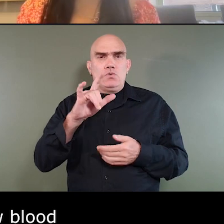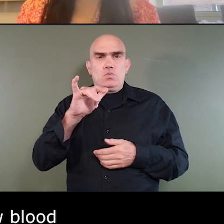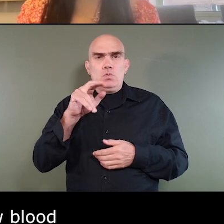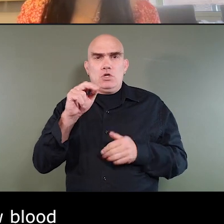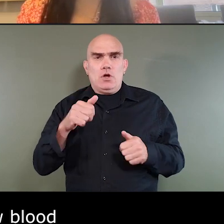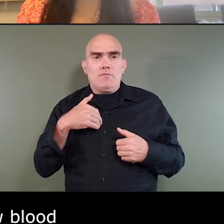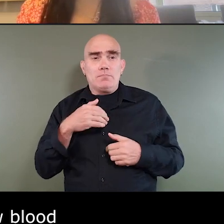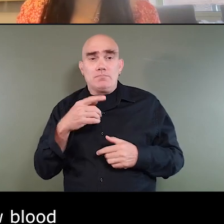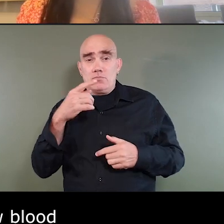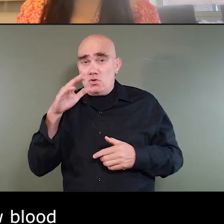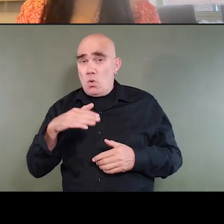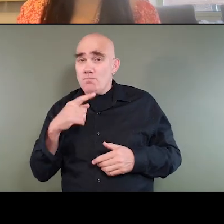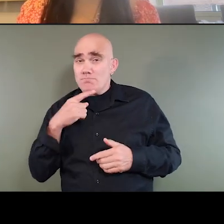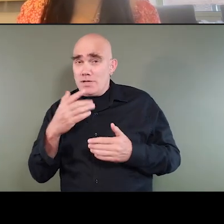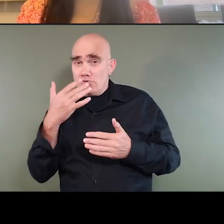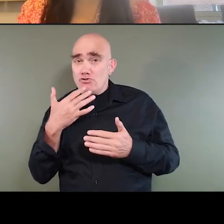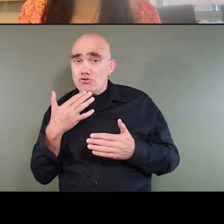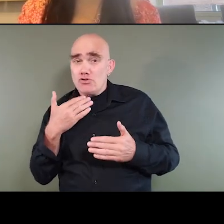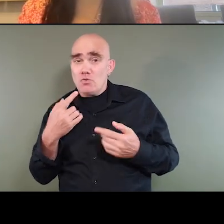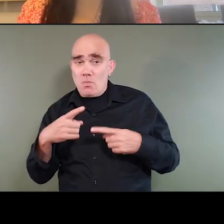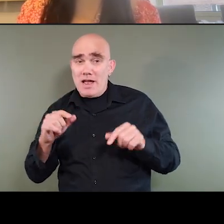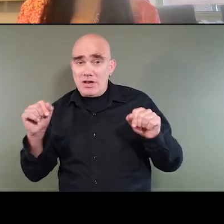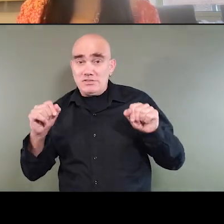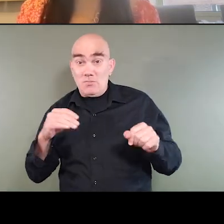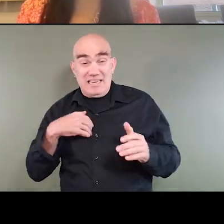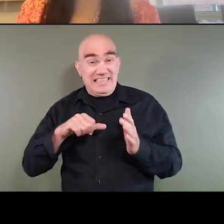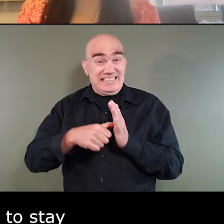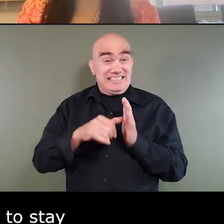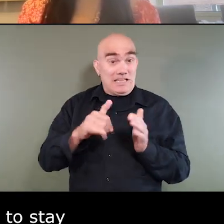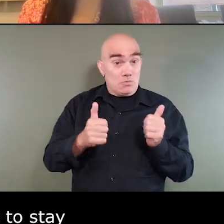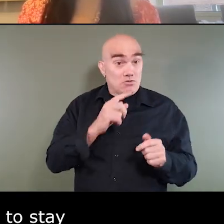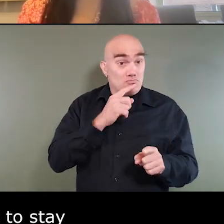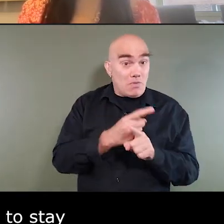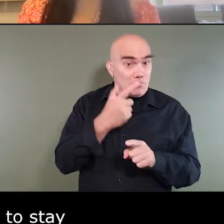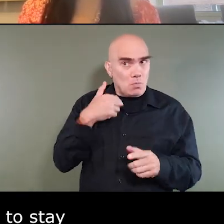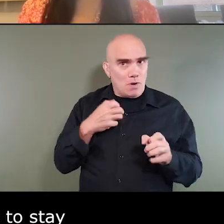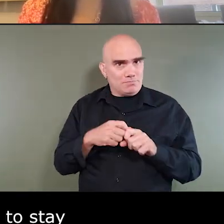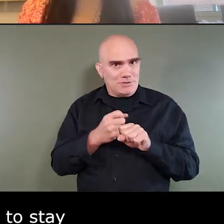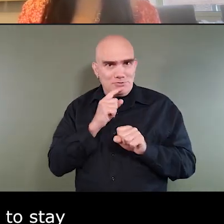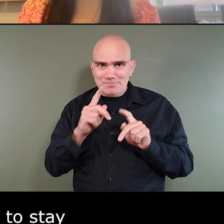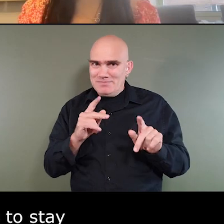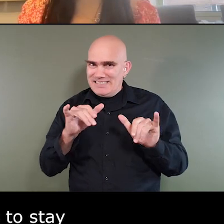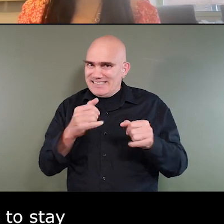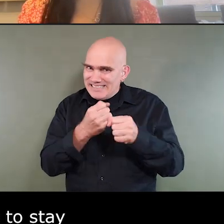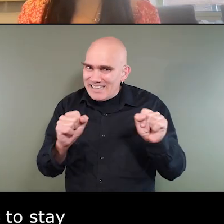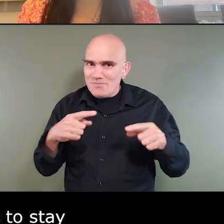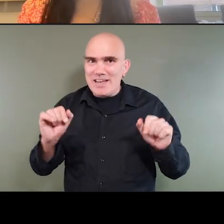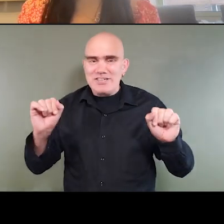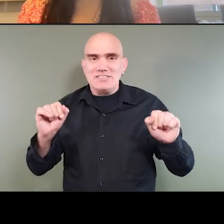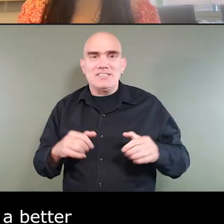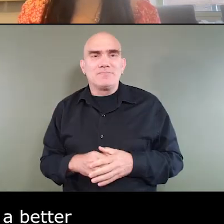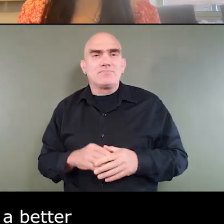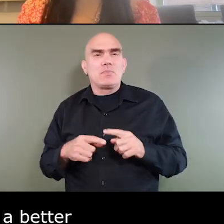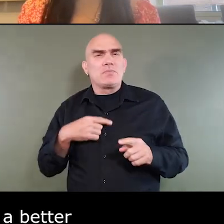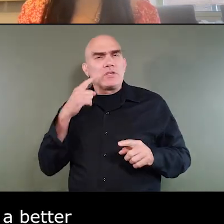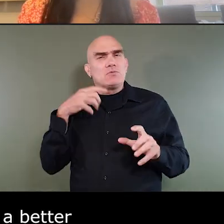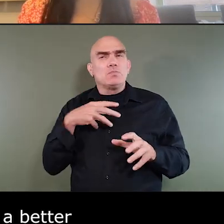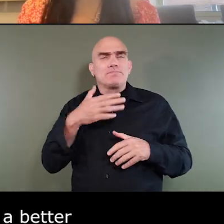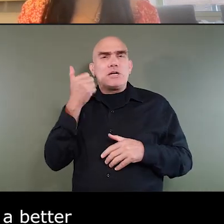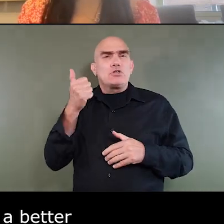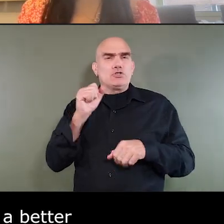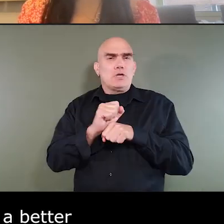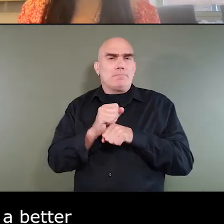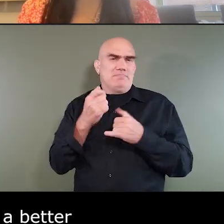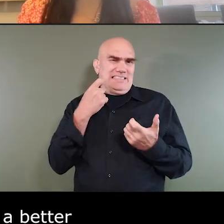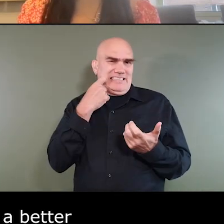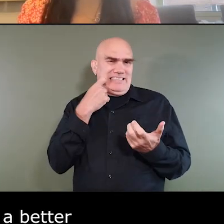blood sugars during exercise. And we've emphasized that, which is right, because we want folks to stay safe while they're exercising. But I think